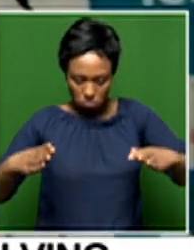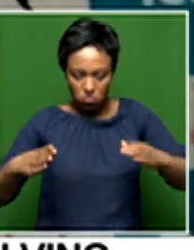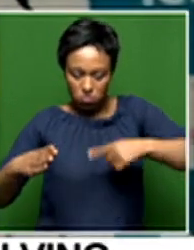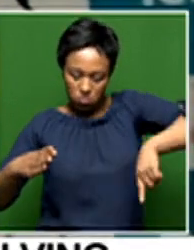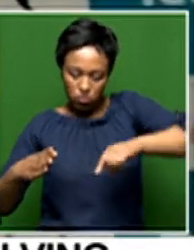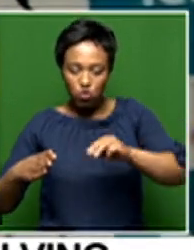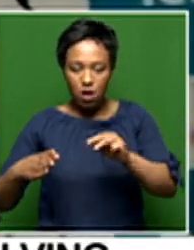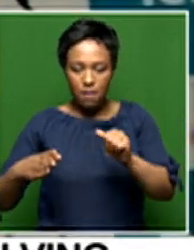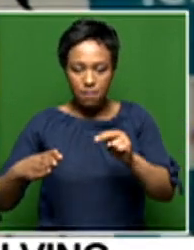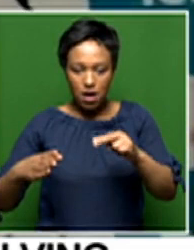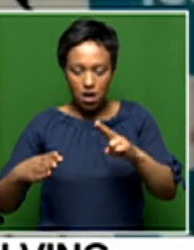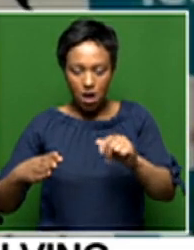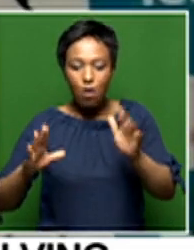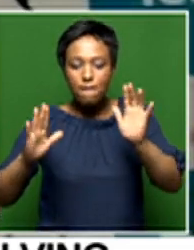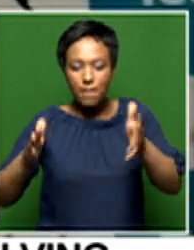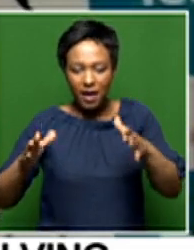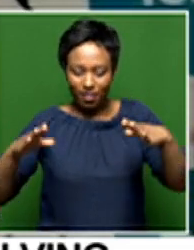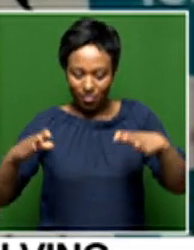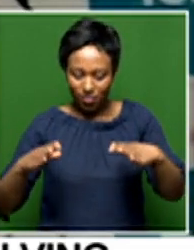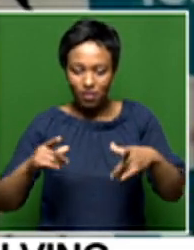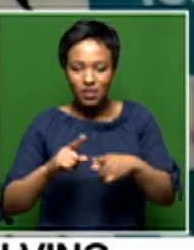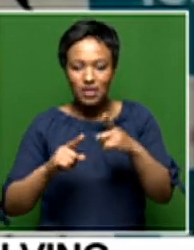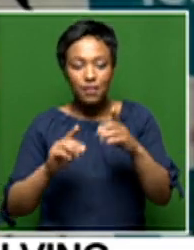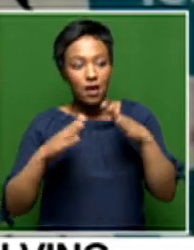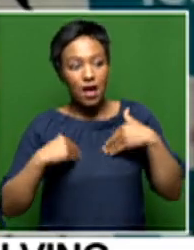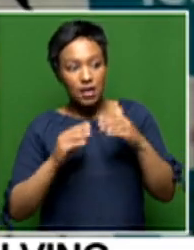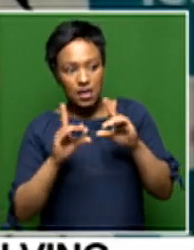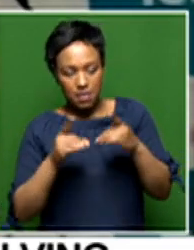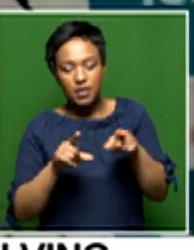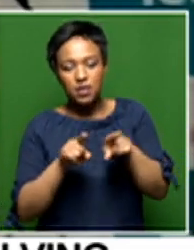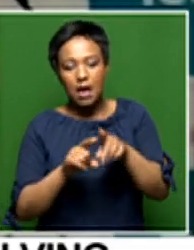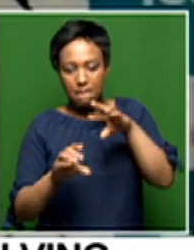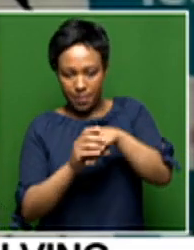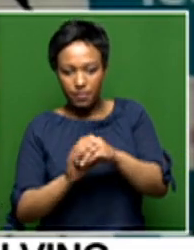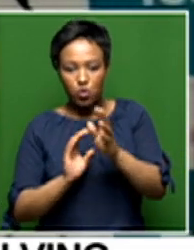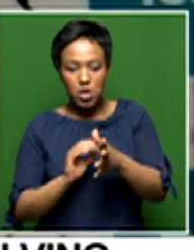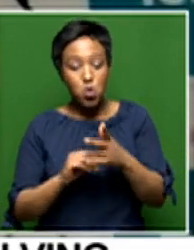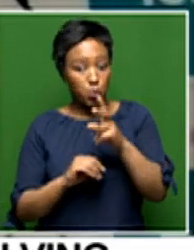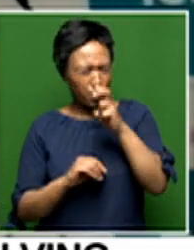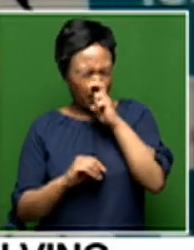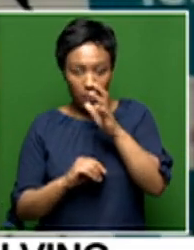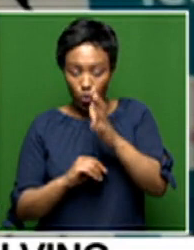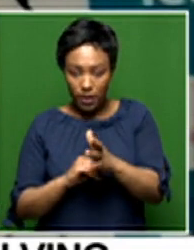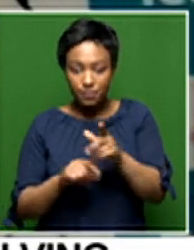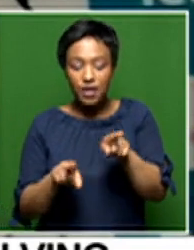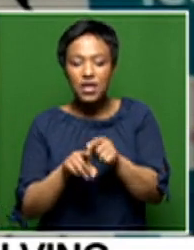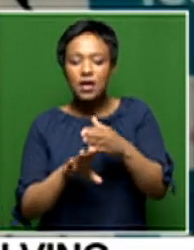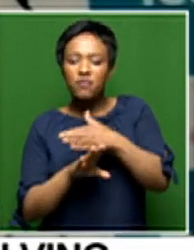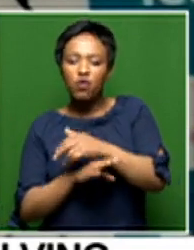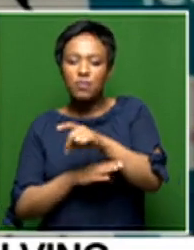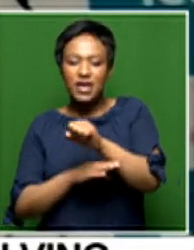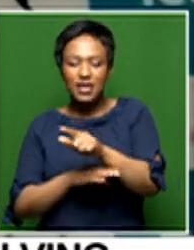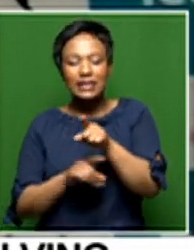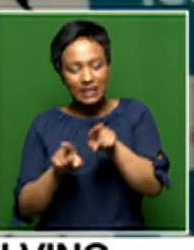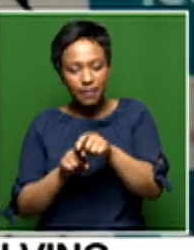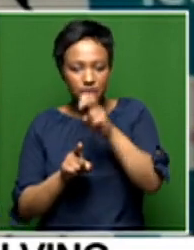Sports Complex will only be there. So even the health department will be there. So it's going to be very strict the way it was with PSL.